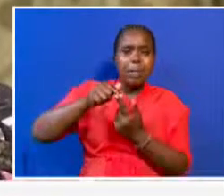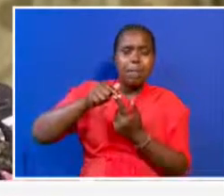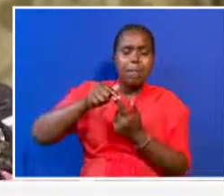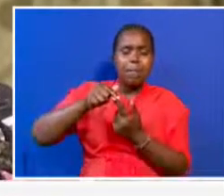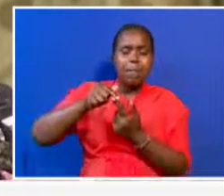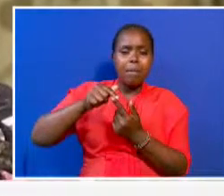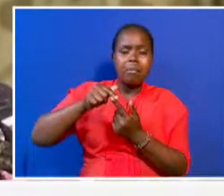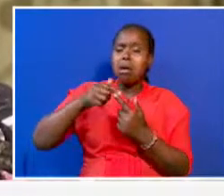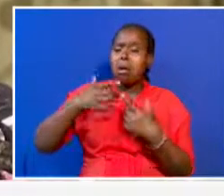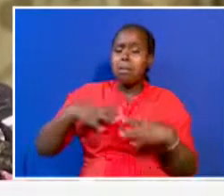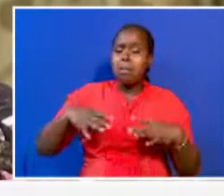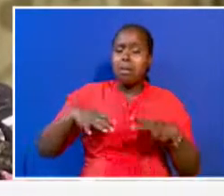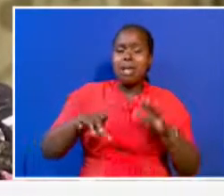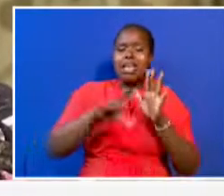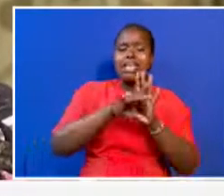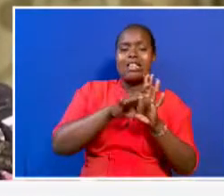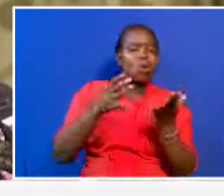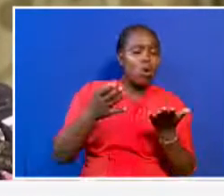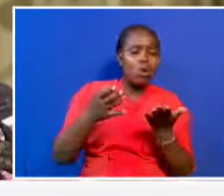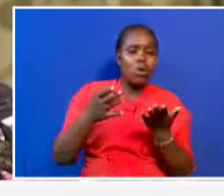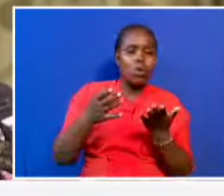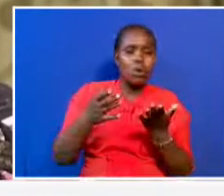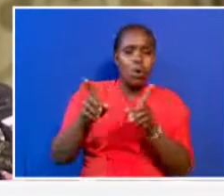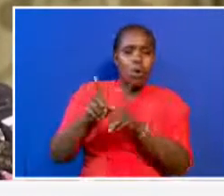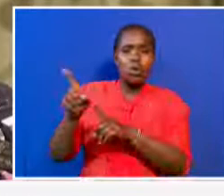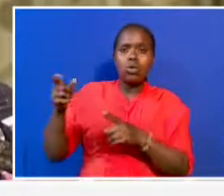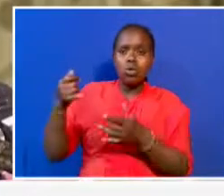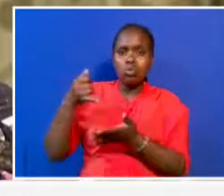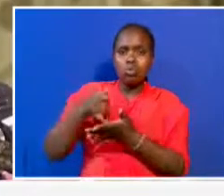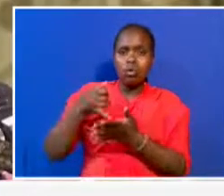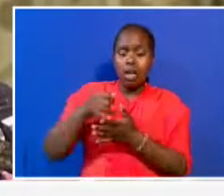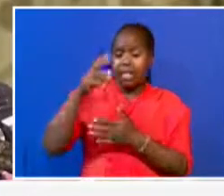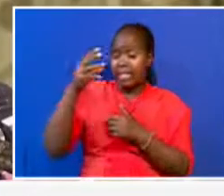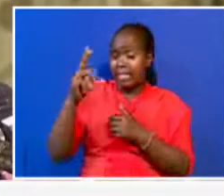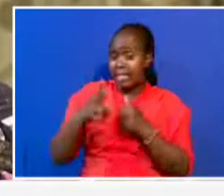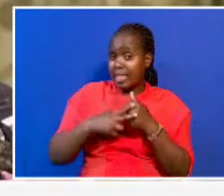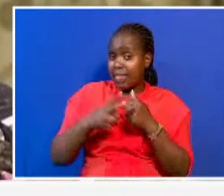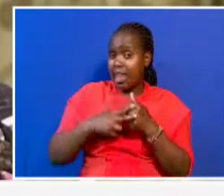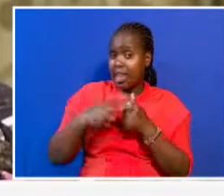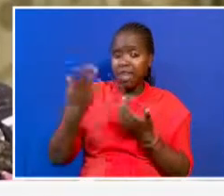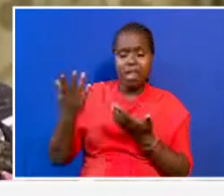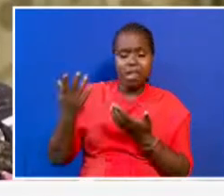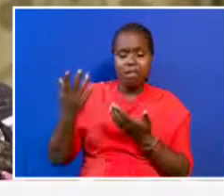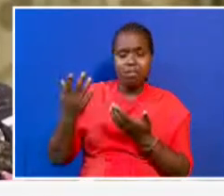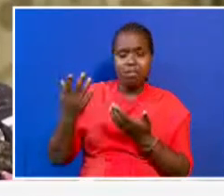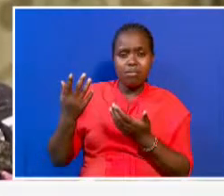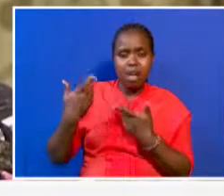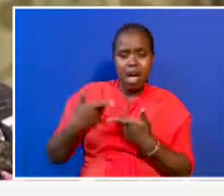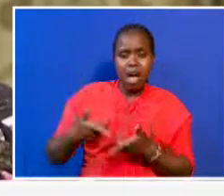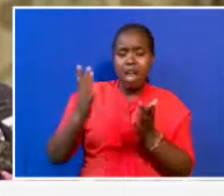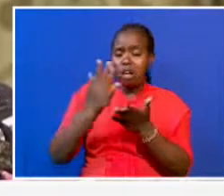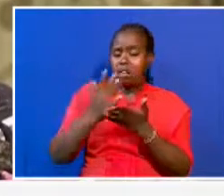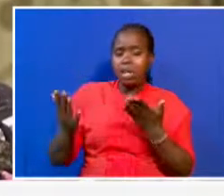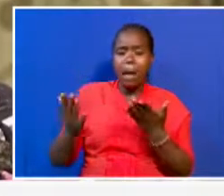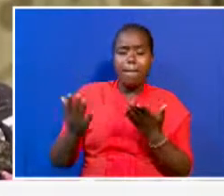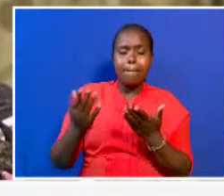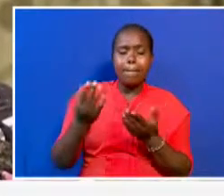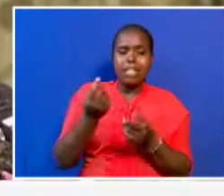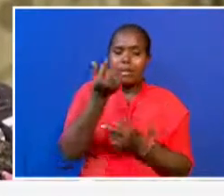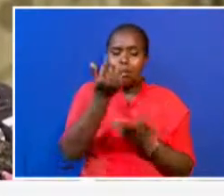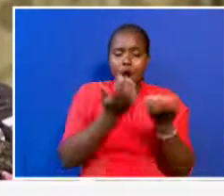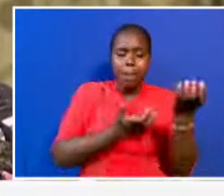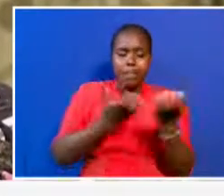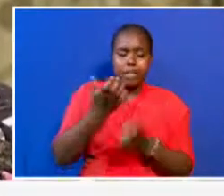at the lower side. The credit guarantee scheme that is involving 7 banks allows some of those small businesses